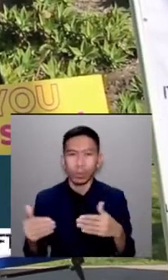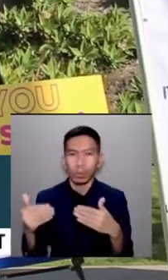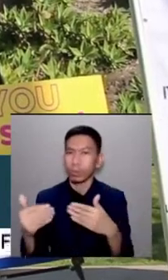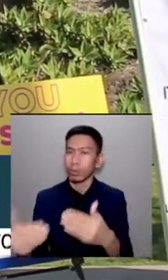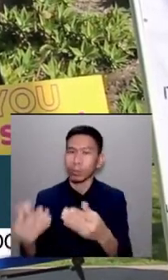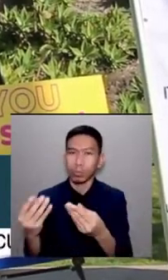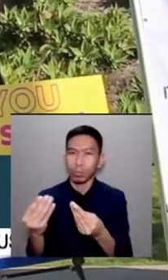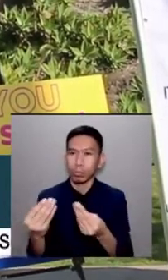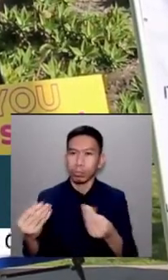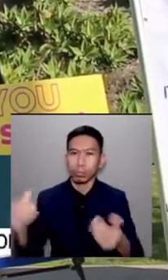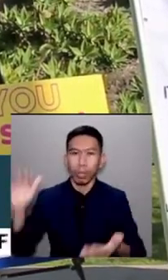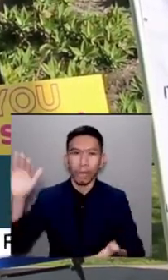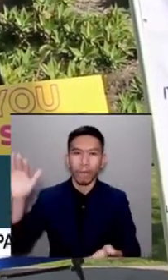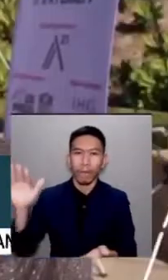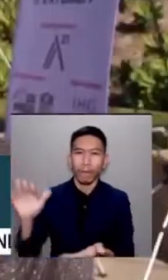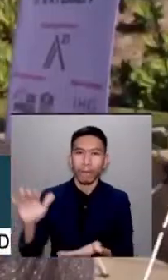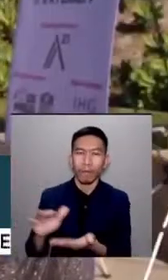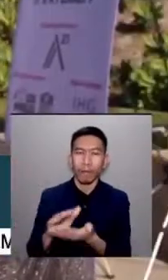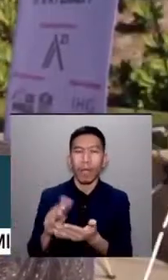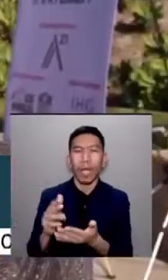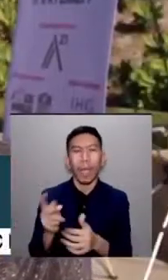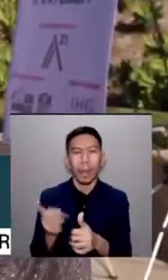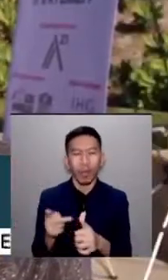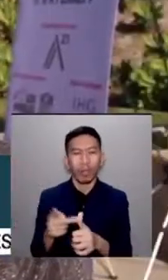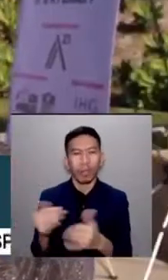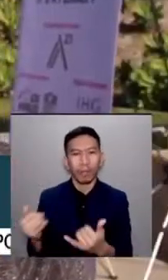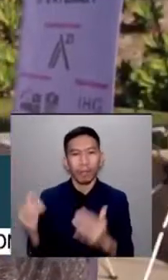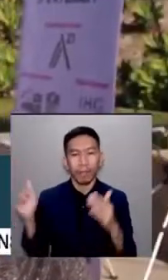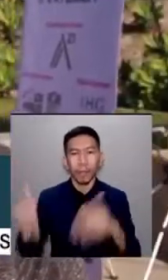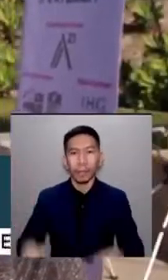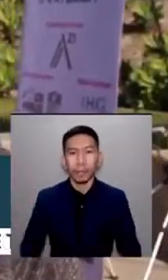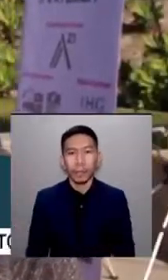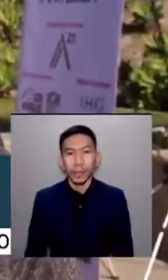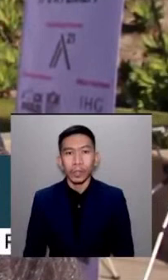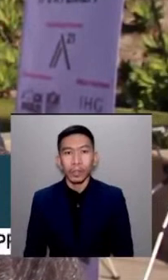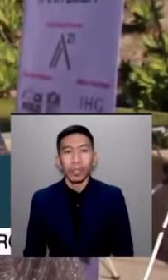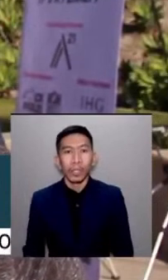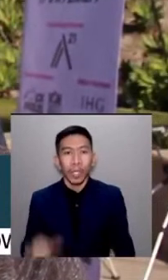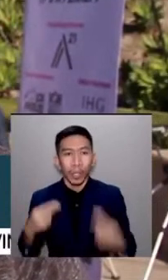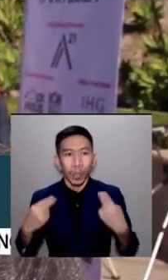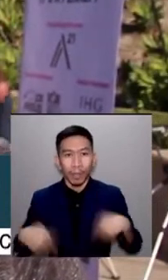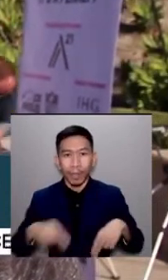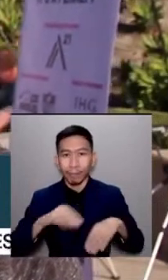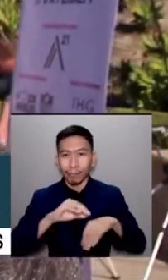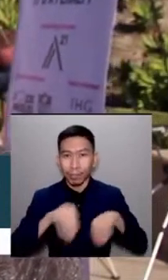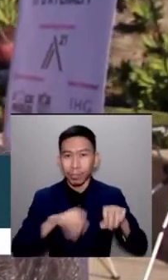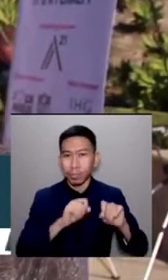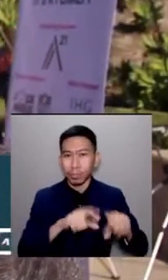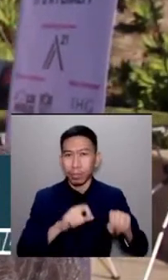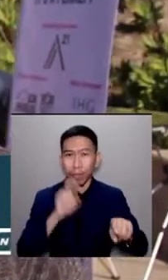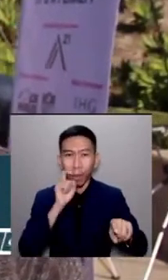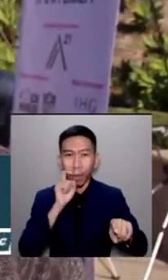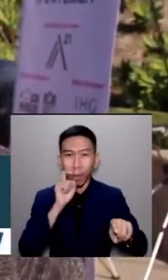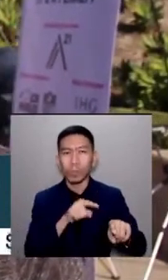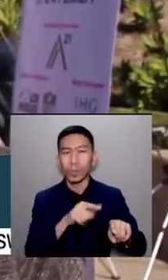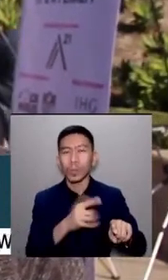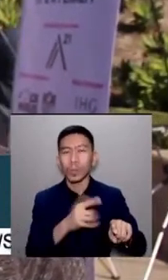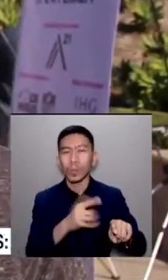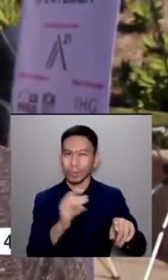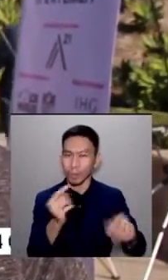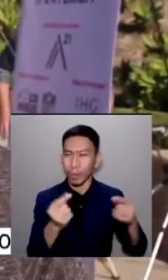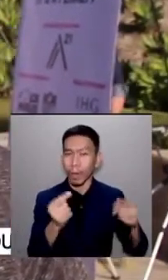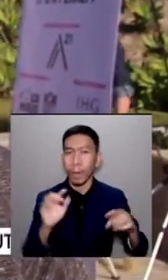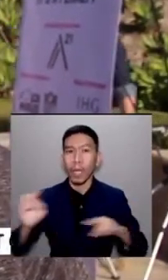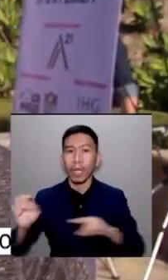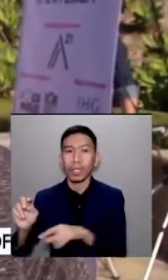the increased priority and the focus. Human trafficking may not be the only concern for Californians. The Super Bowl comes at a time that crime sprees